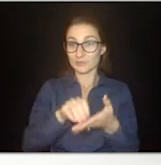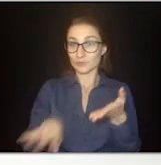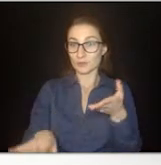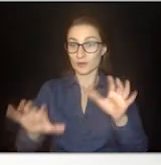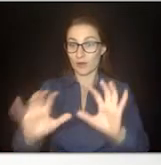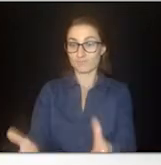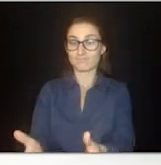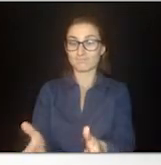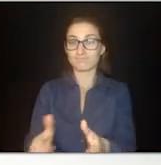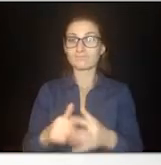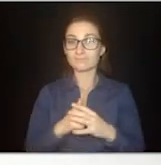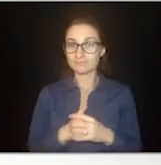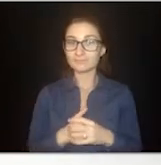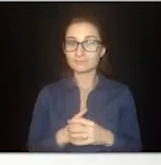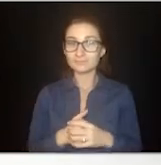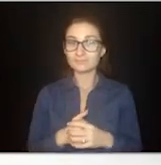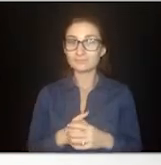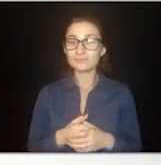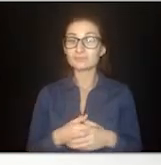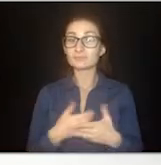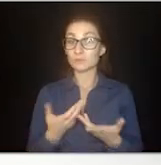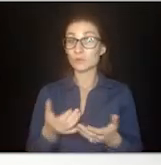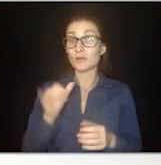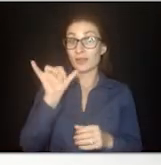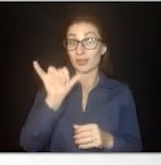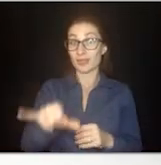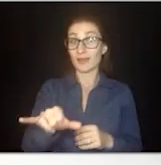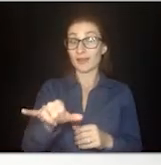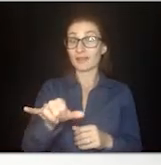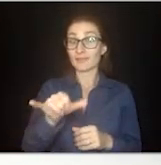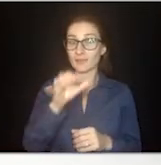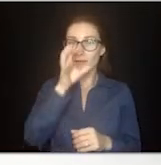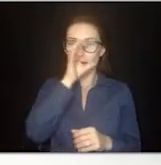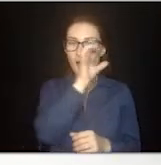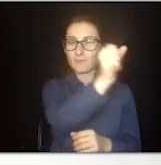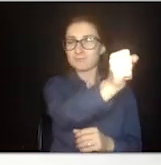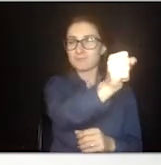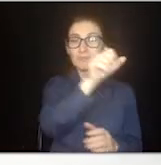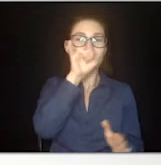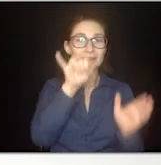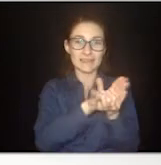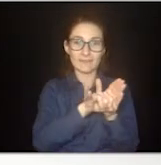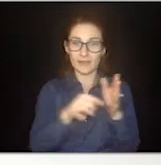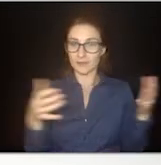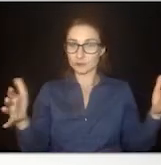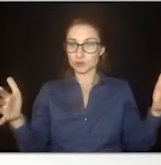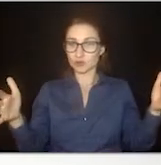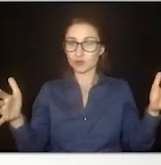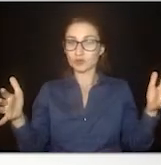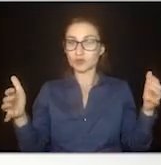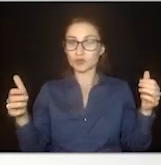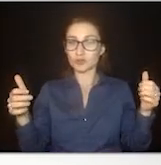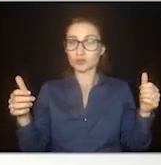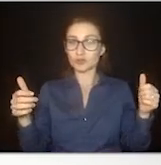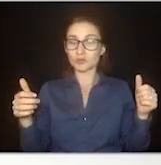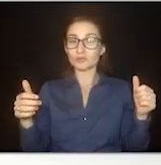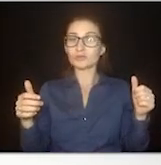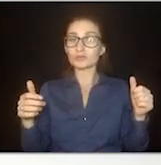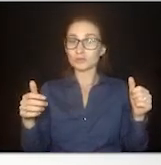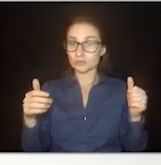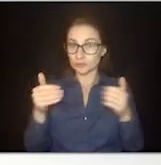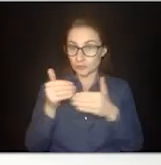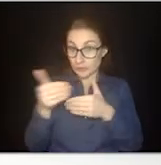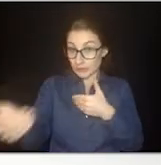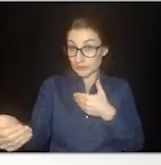population, okay? Okay, so once you've identified those appetites, thank